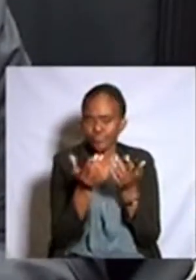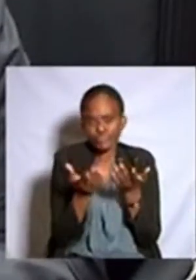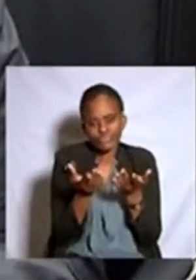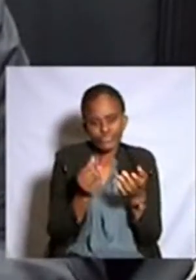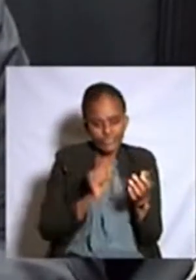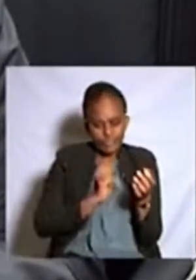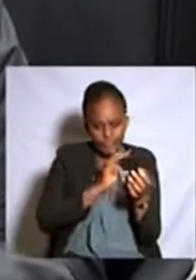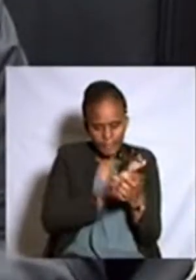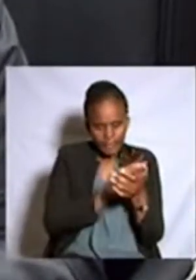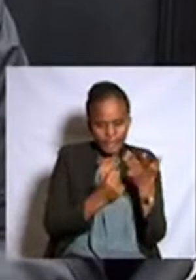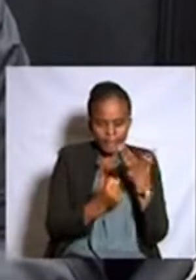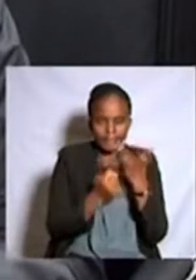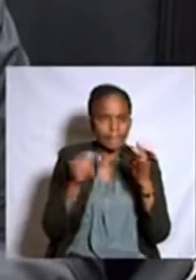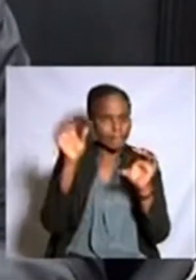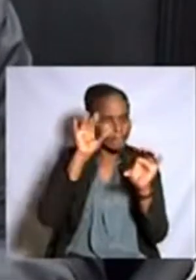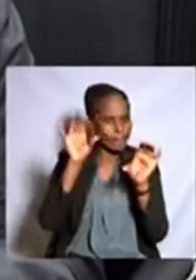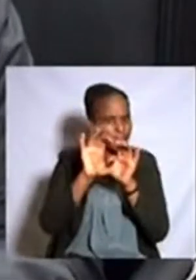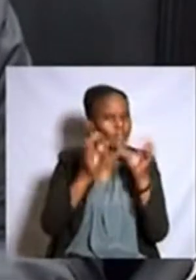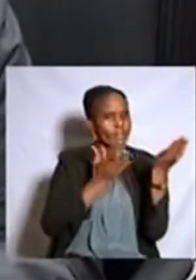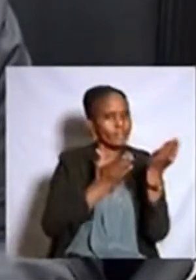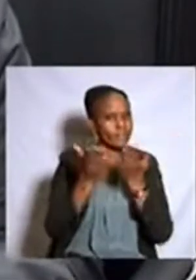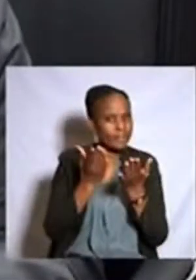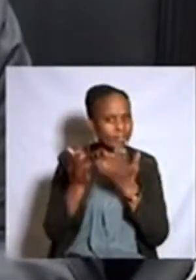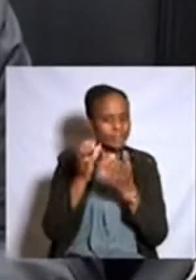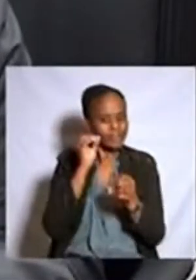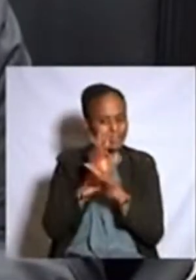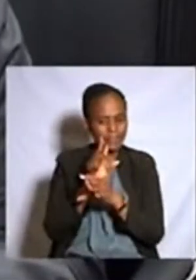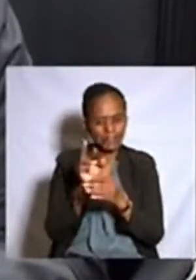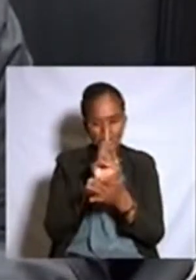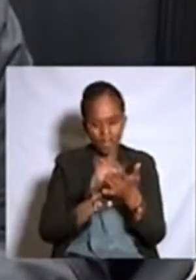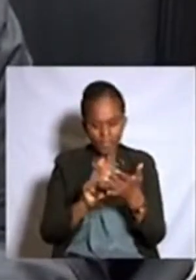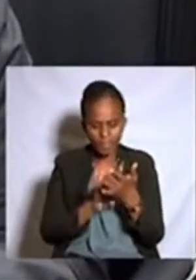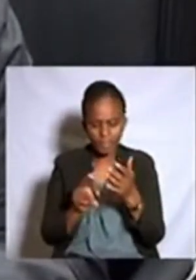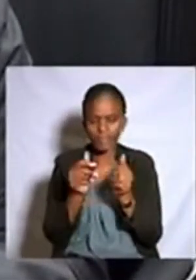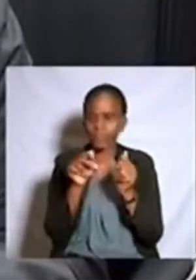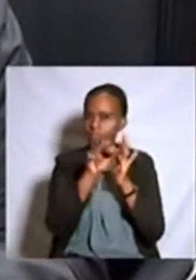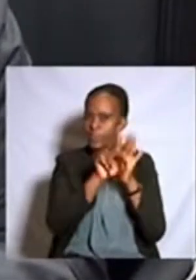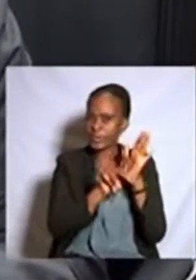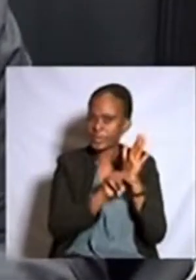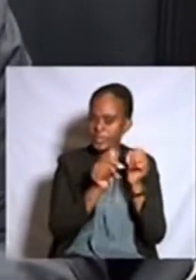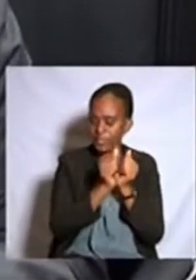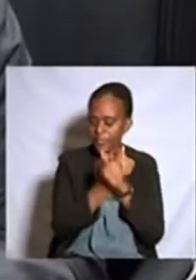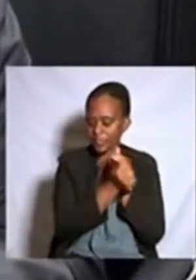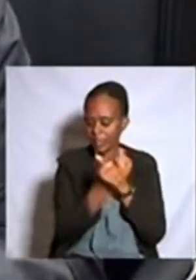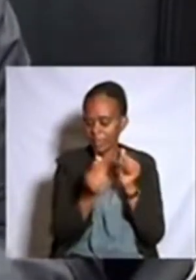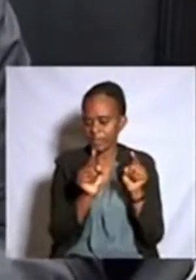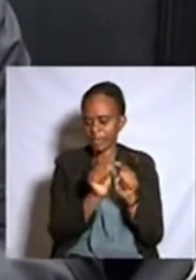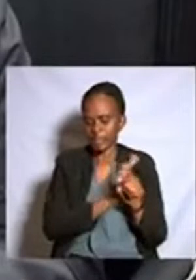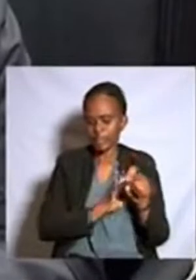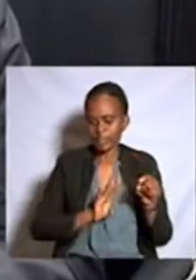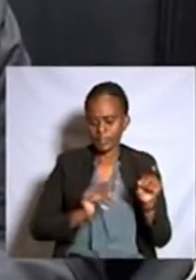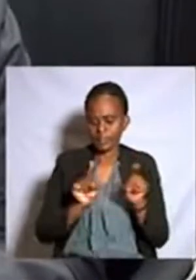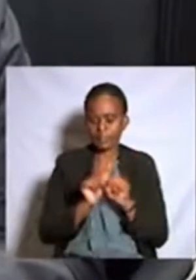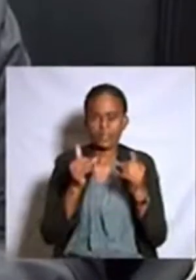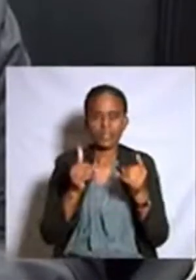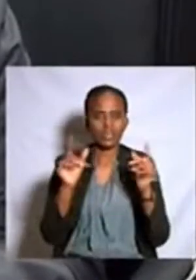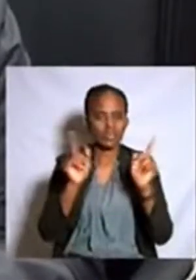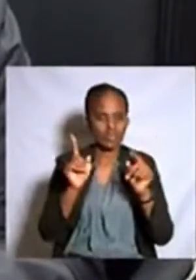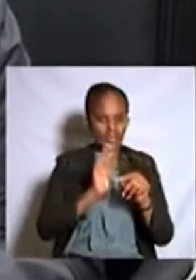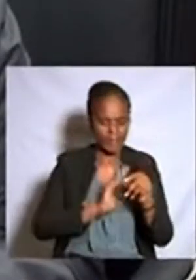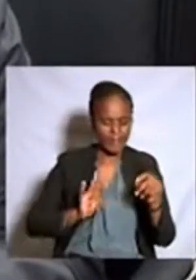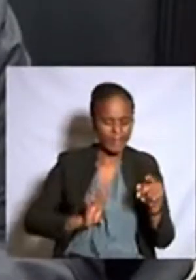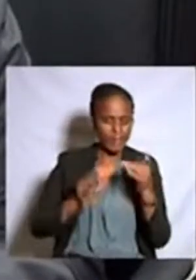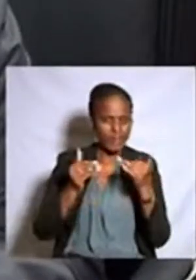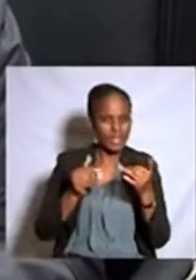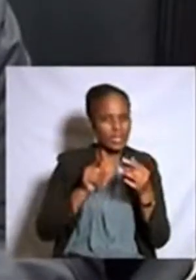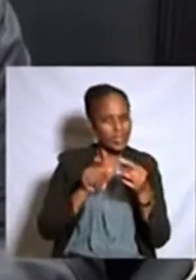staff terms and conditions of service are read together with other policies and board resolutions, and hence where a board resolution